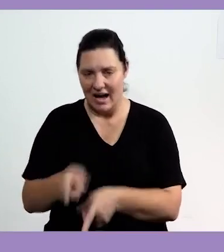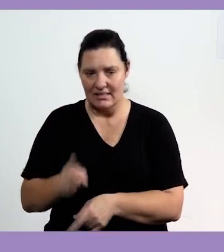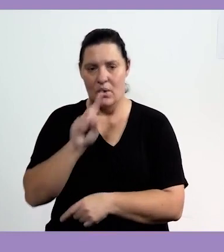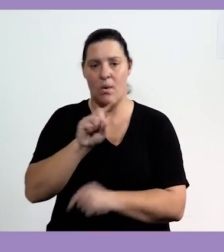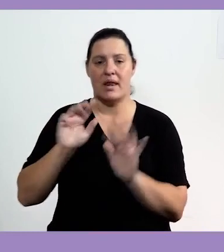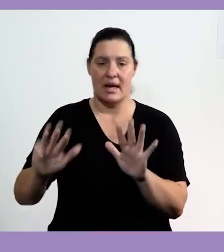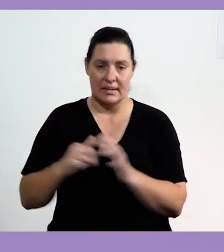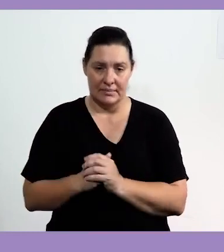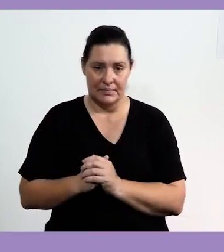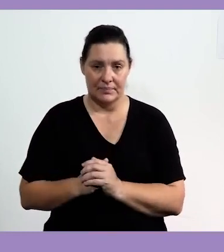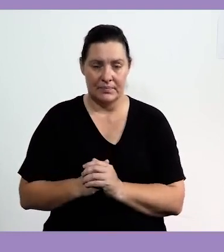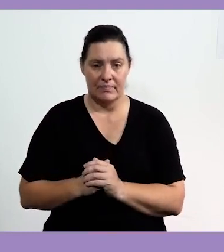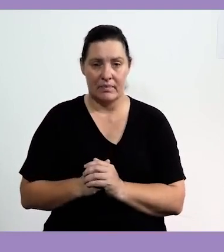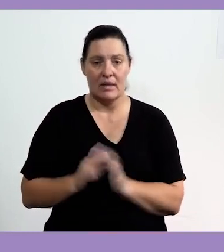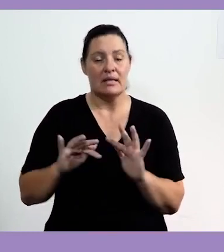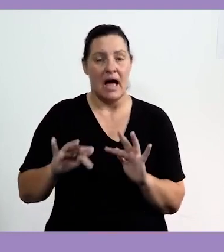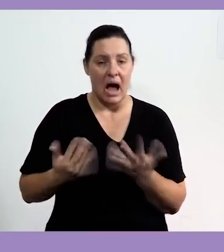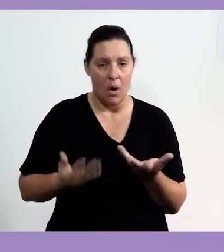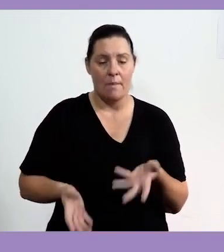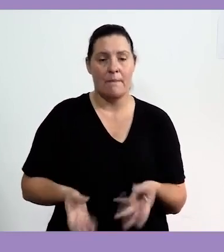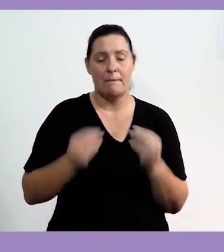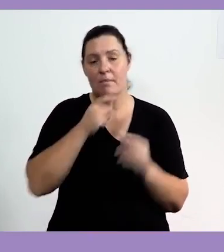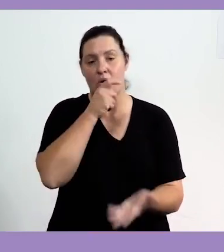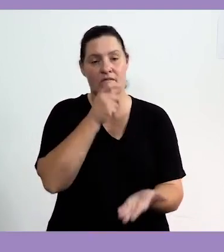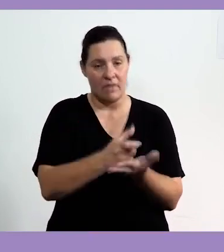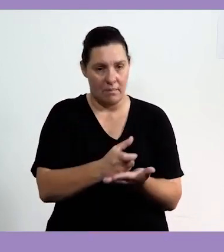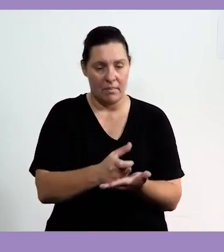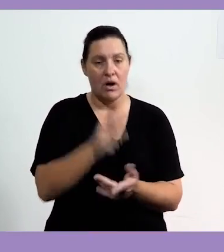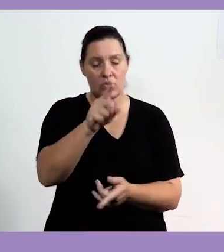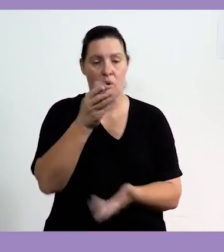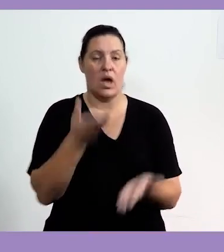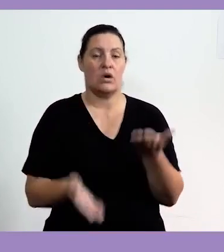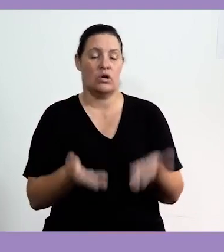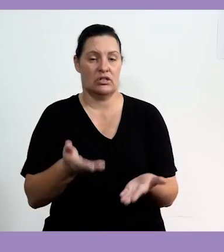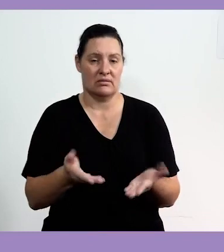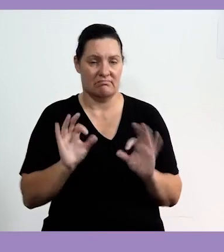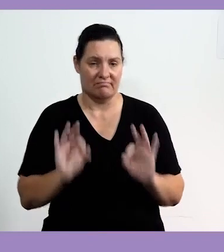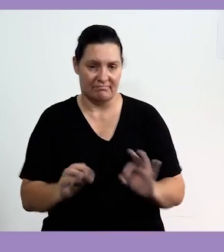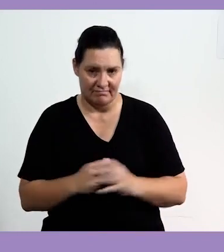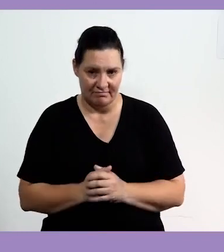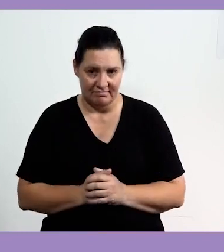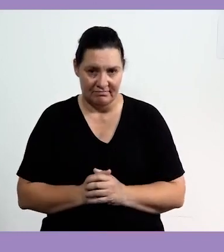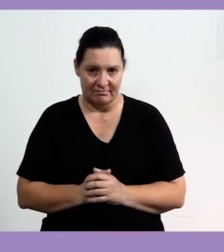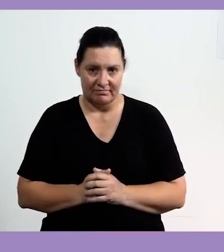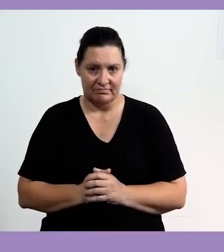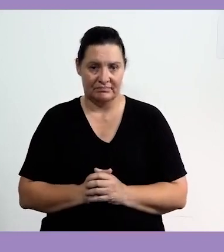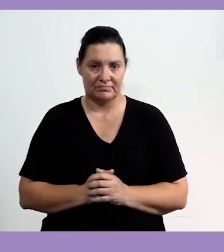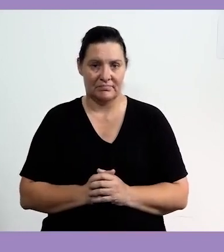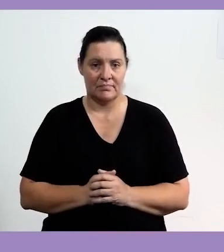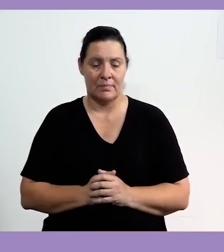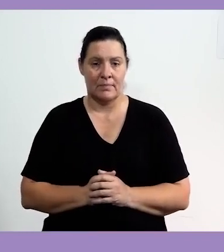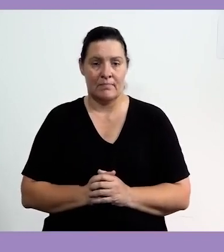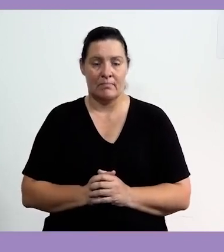yes, my answer is 19. That is how you get confirmation that your equation is